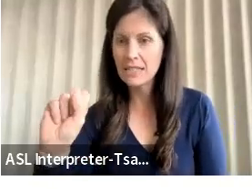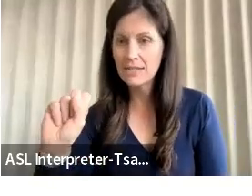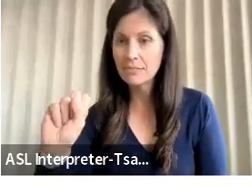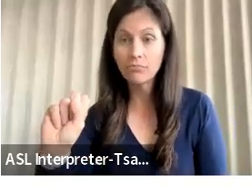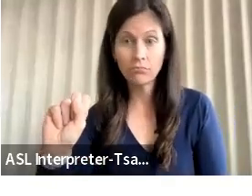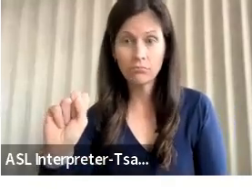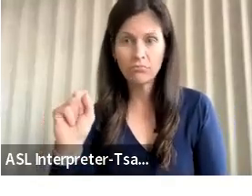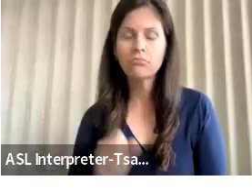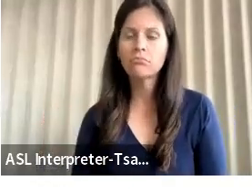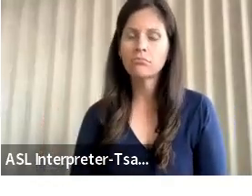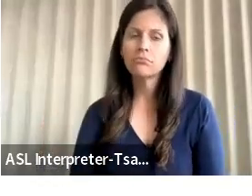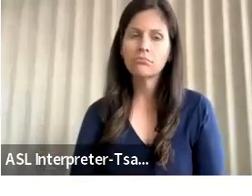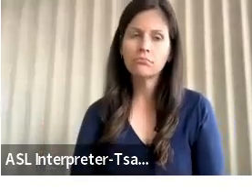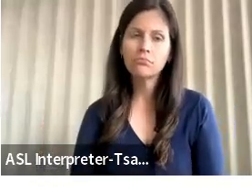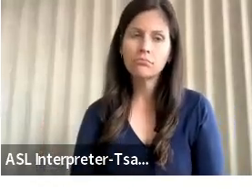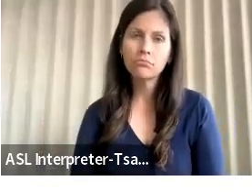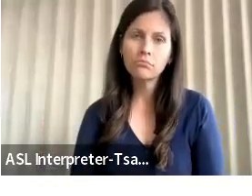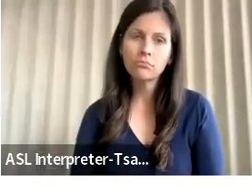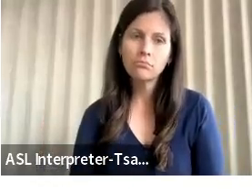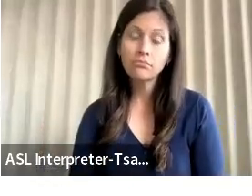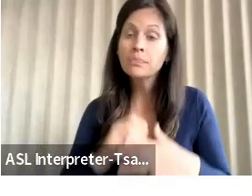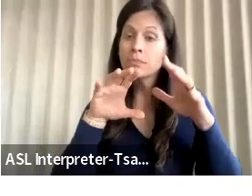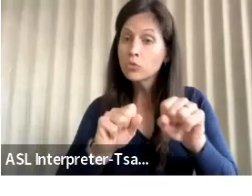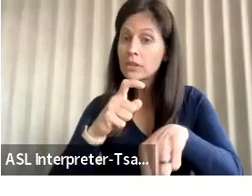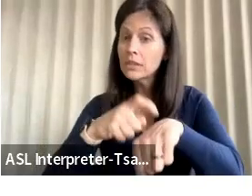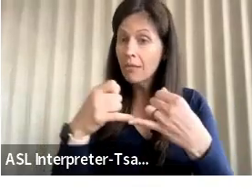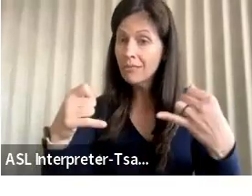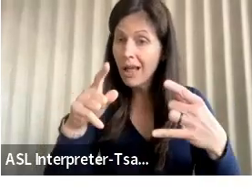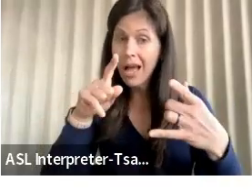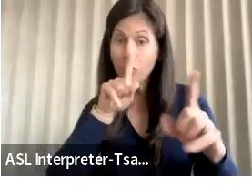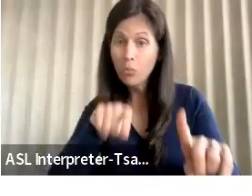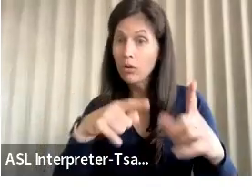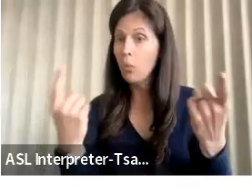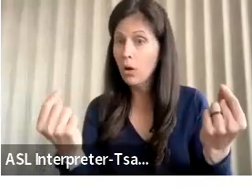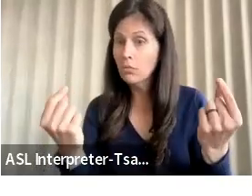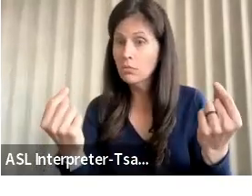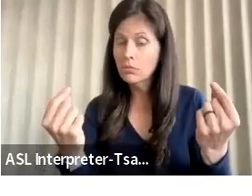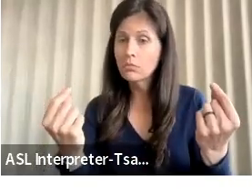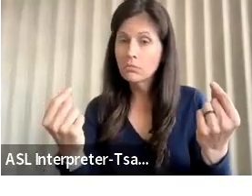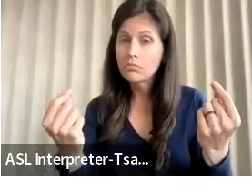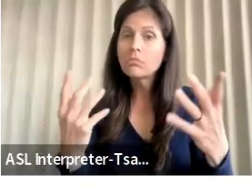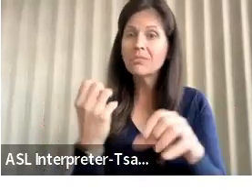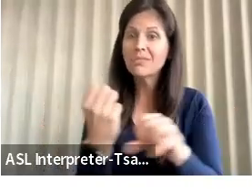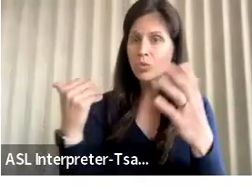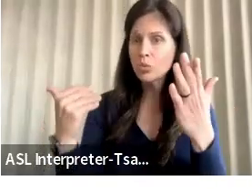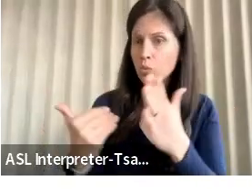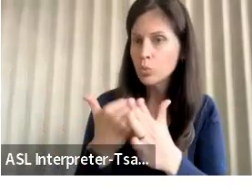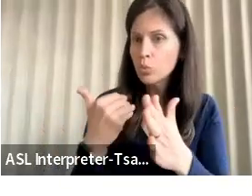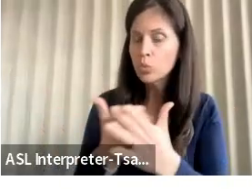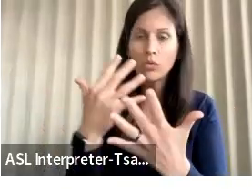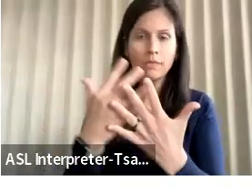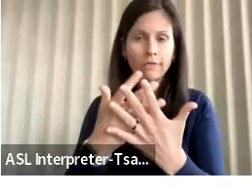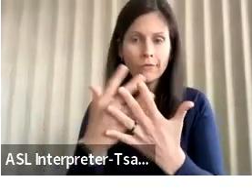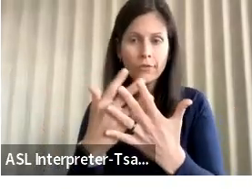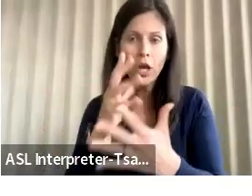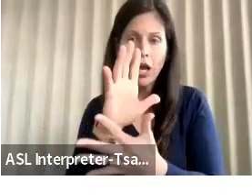The restraint timeline report will also receive new filter options for